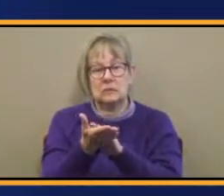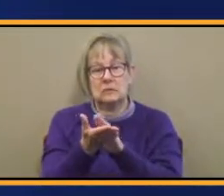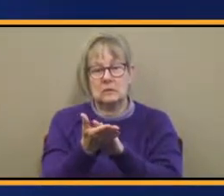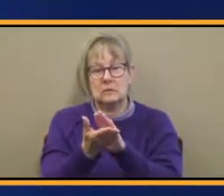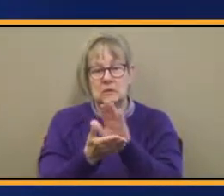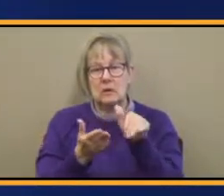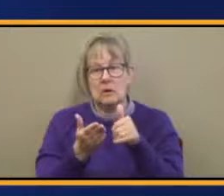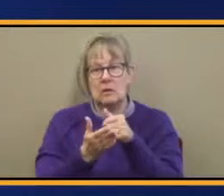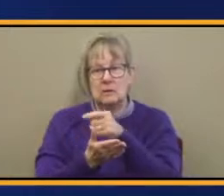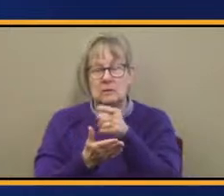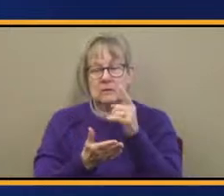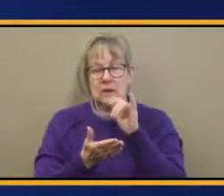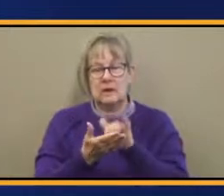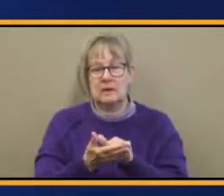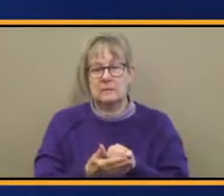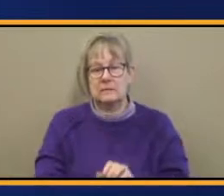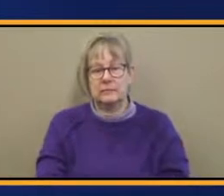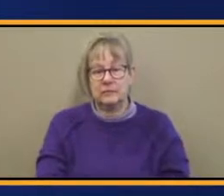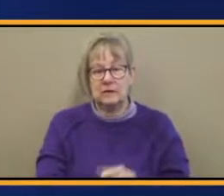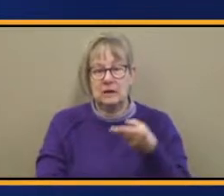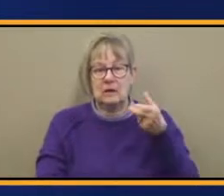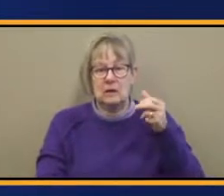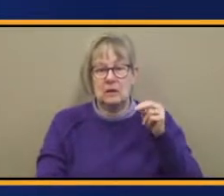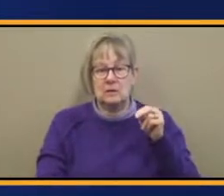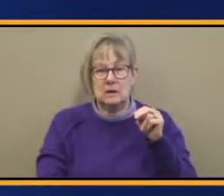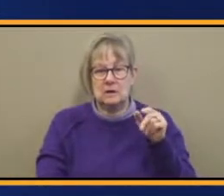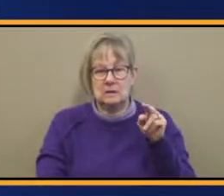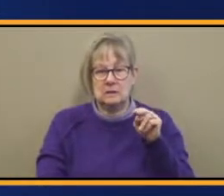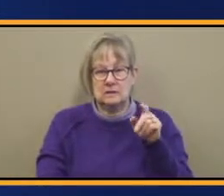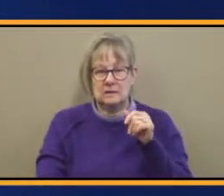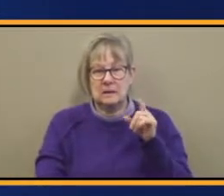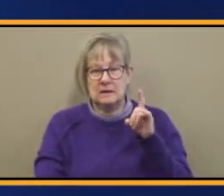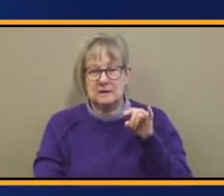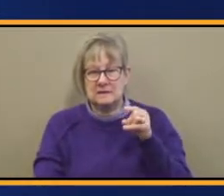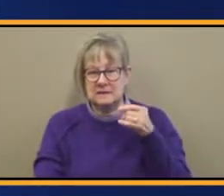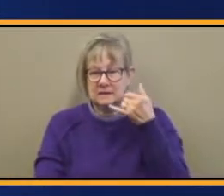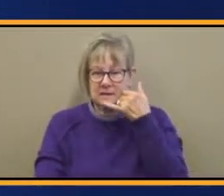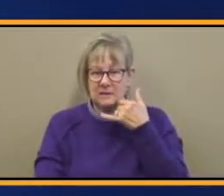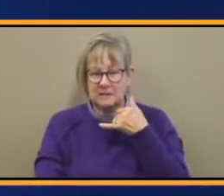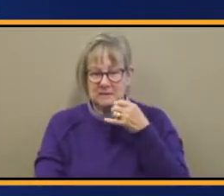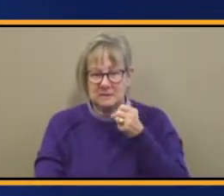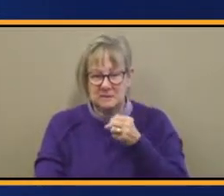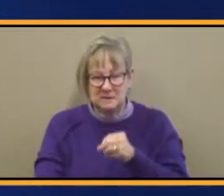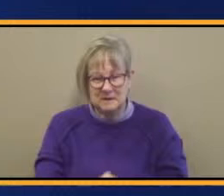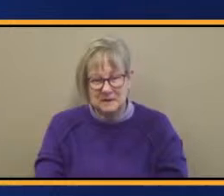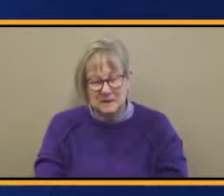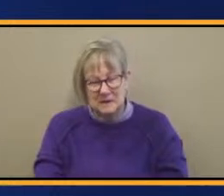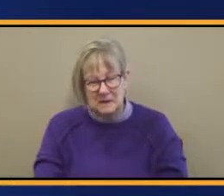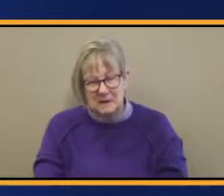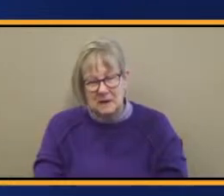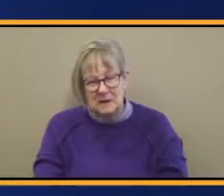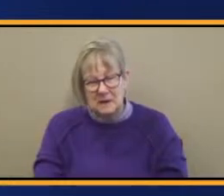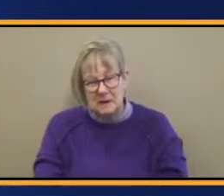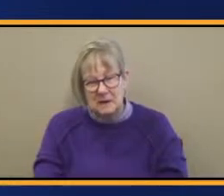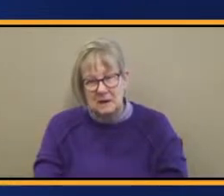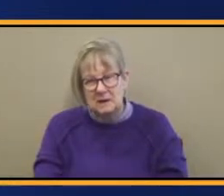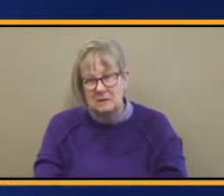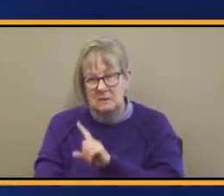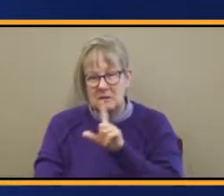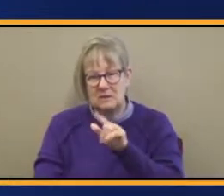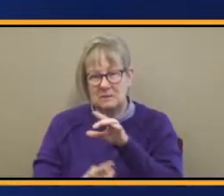that. Thank you. Representative Hernandez? I did get the call as well. I thought I was the only one. Just You're all